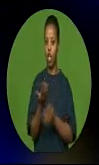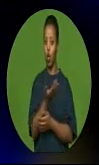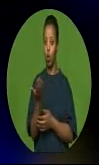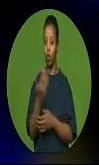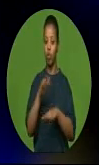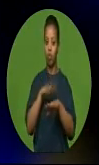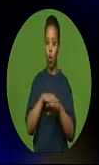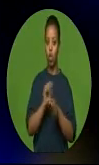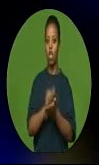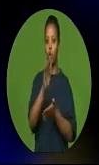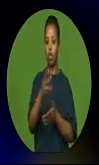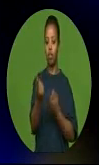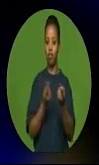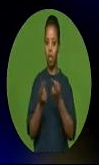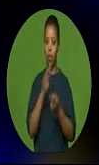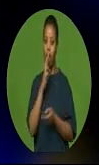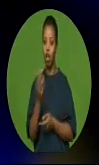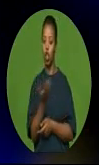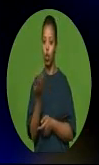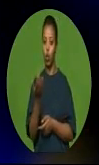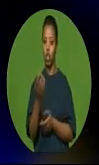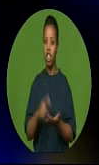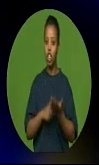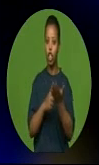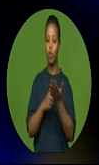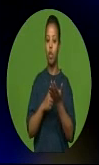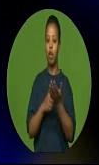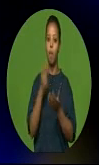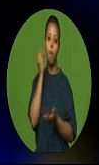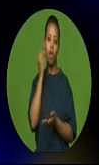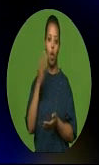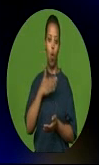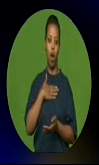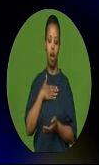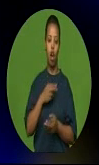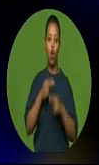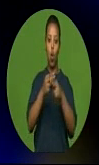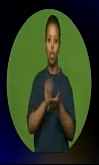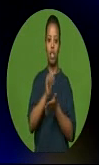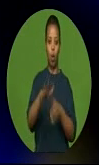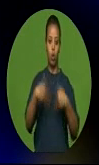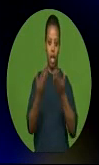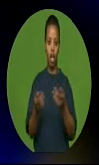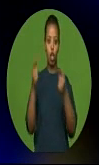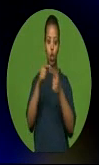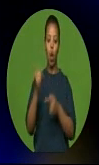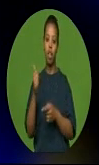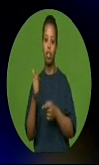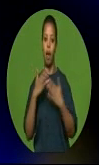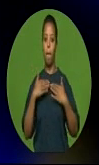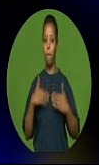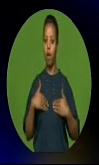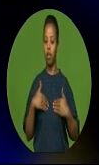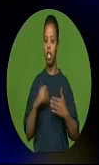on consignment are goods shipped by the owner, called the consignor, to another